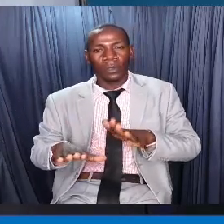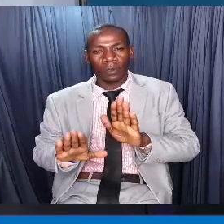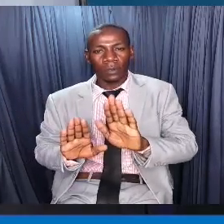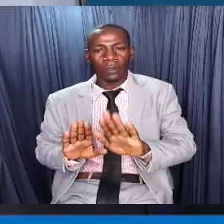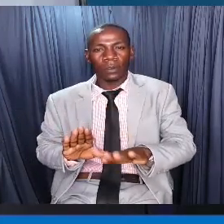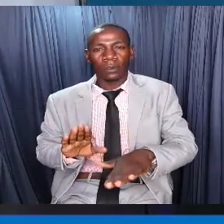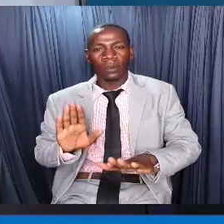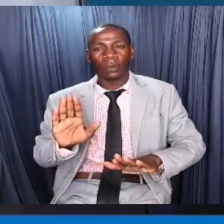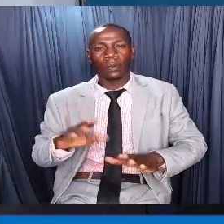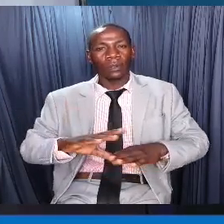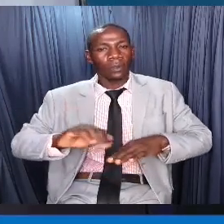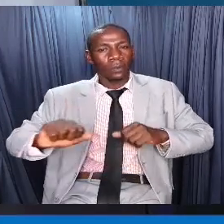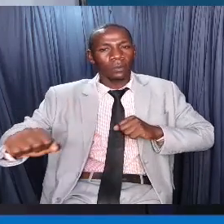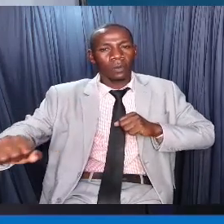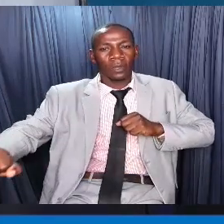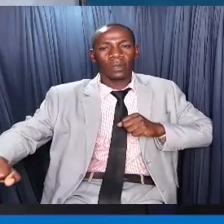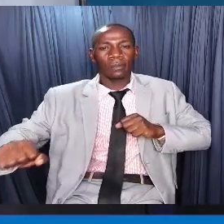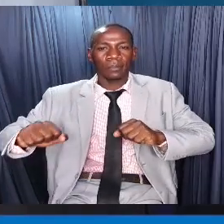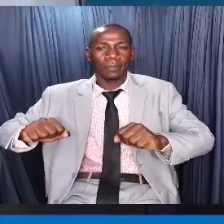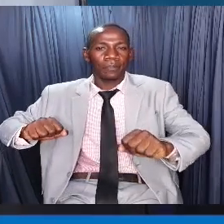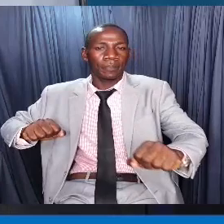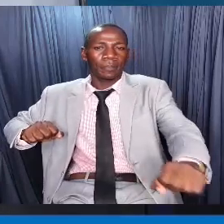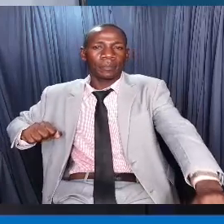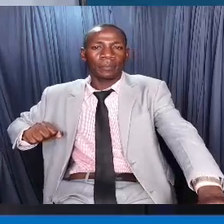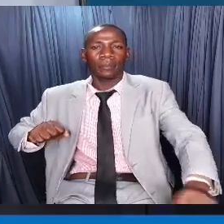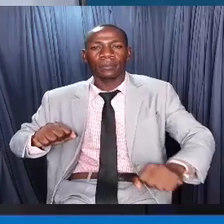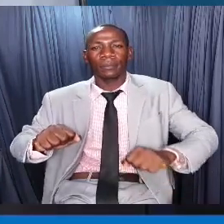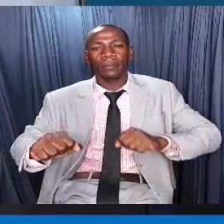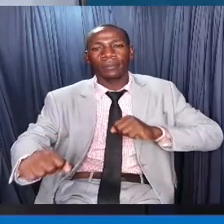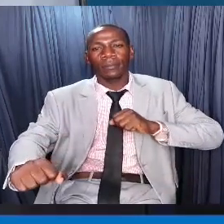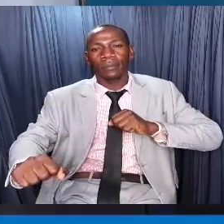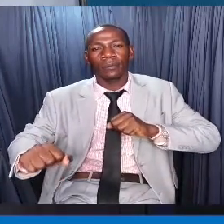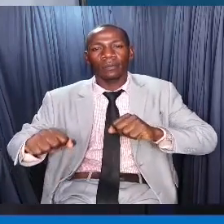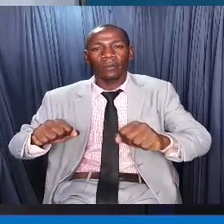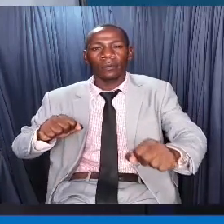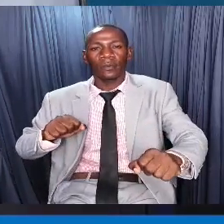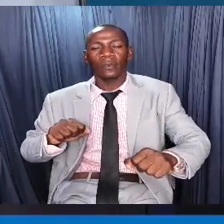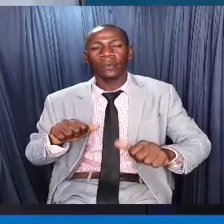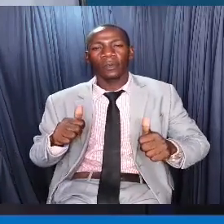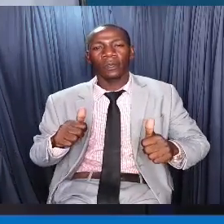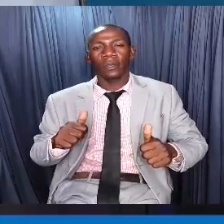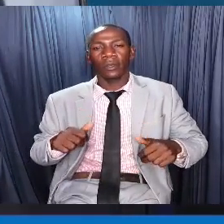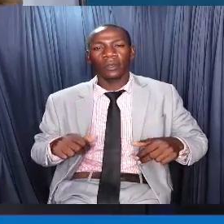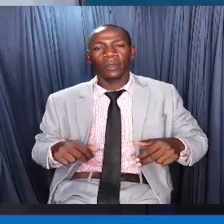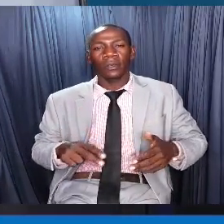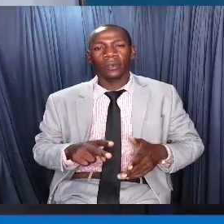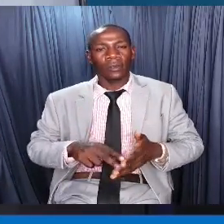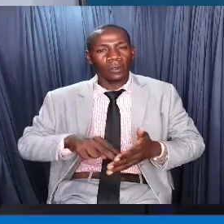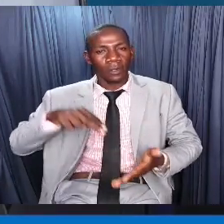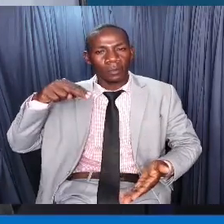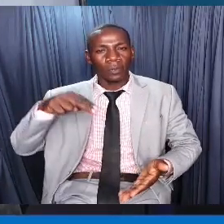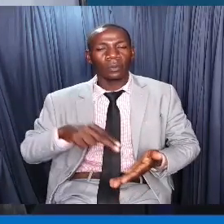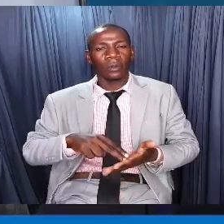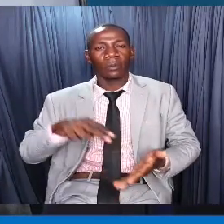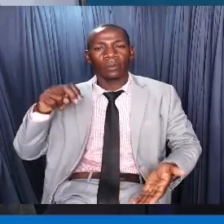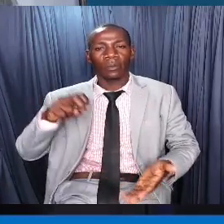the crippleness. Vikanyoka. Went away. Miguu ikarudi vizuri. The legs were very stable from there. Akaruka mbio. Then he